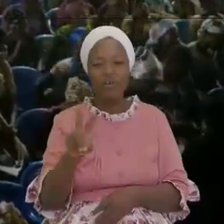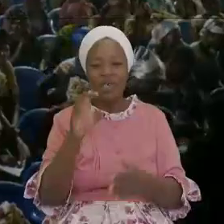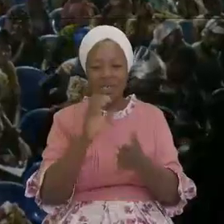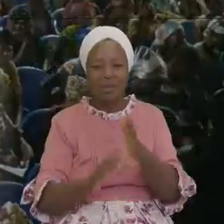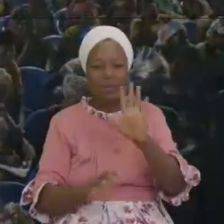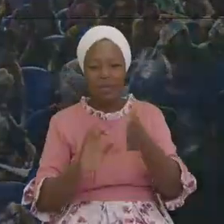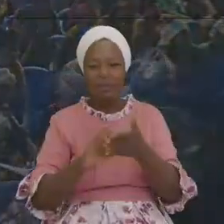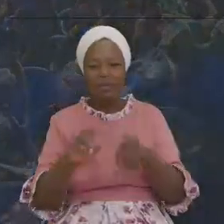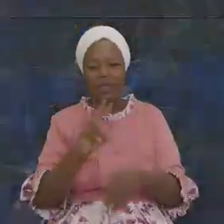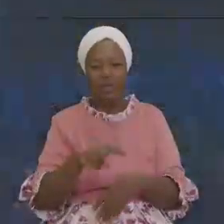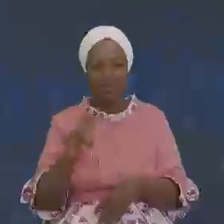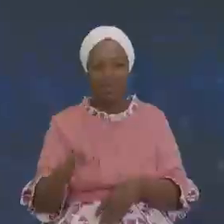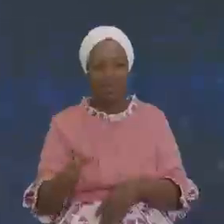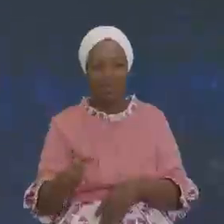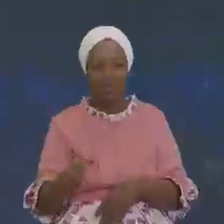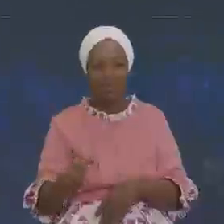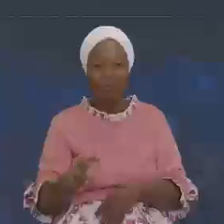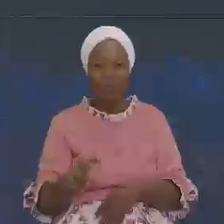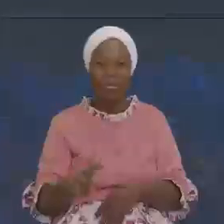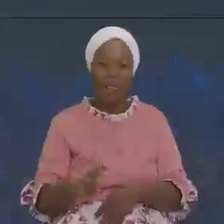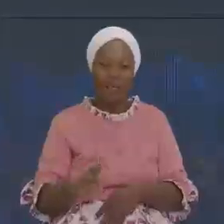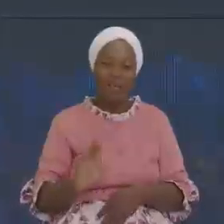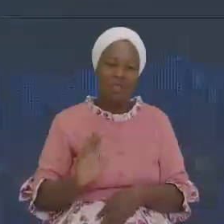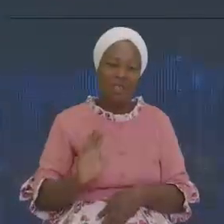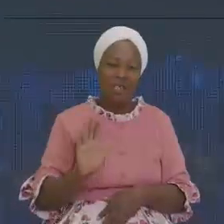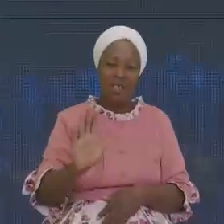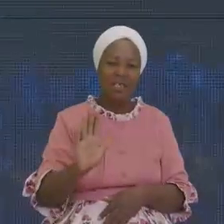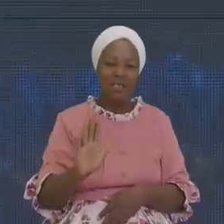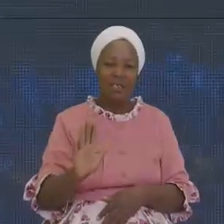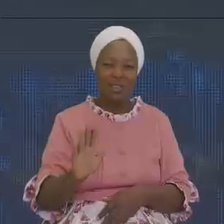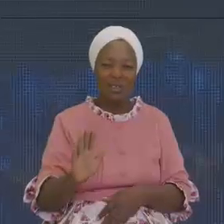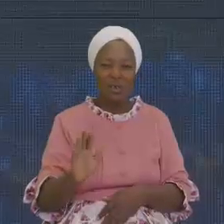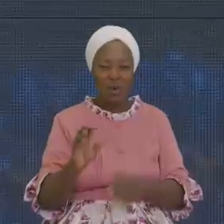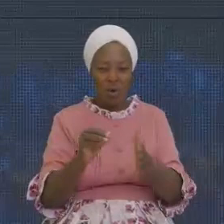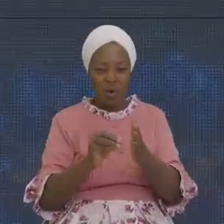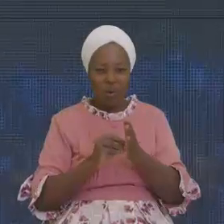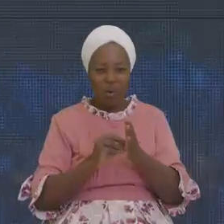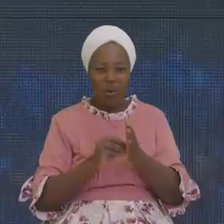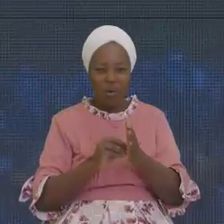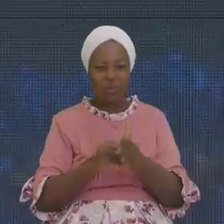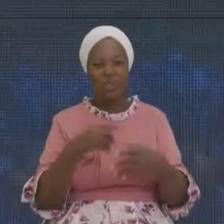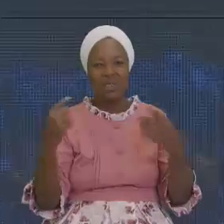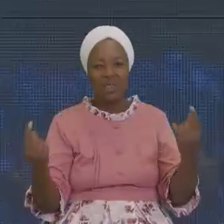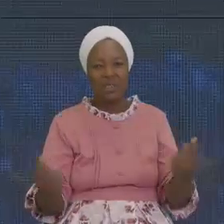His own iniquity shall take the wicked himself,